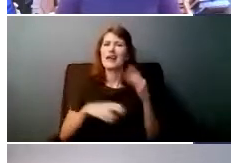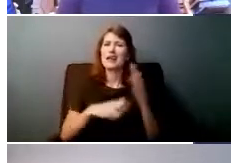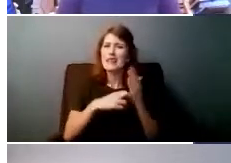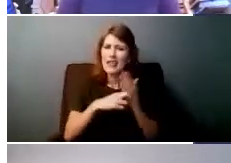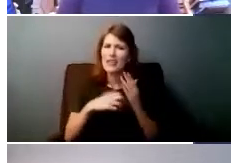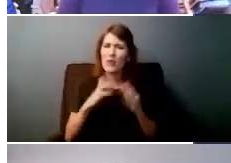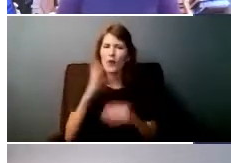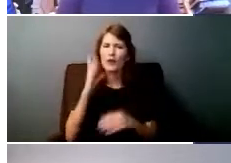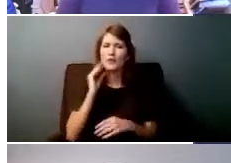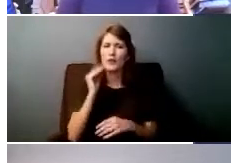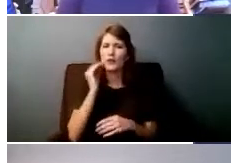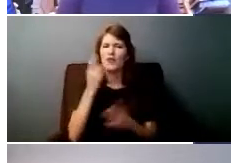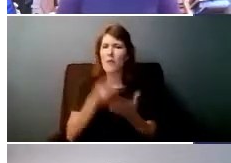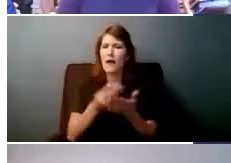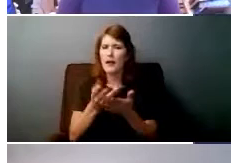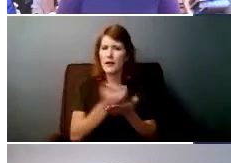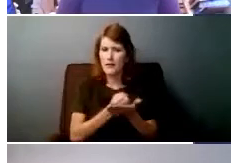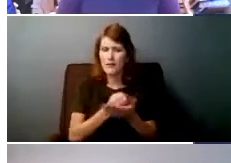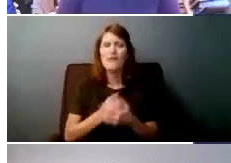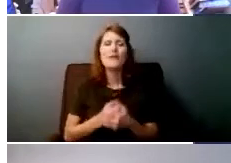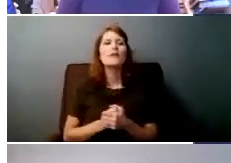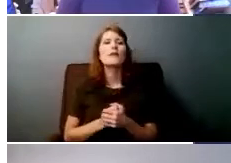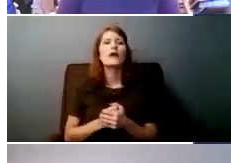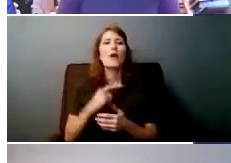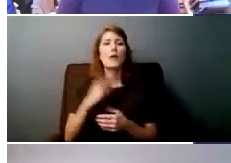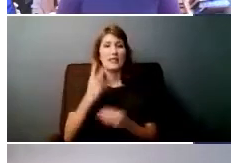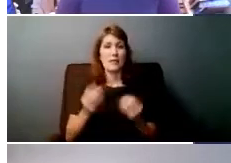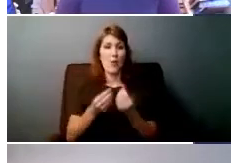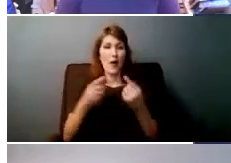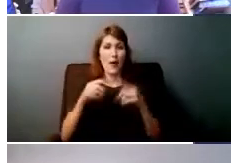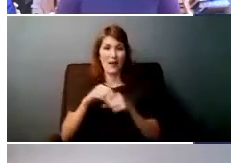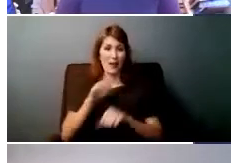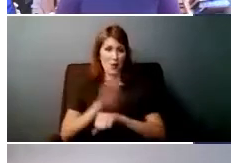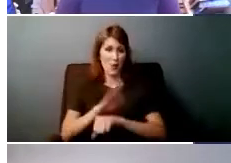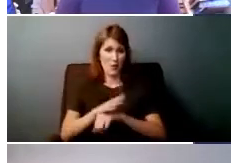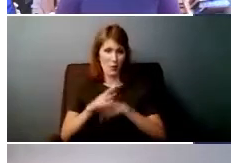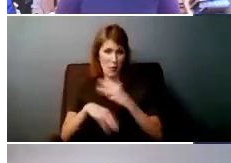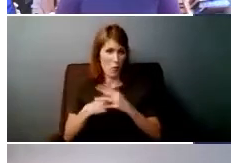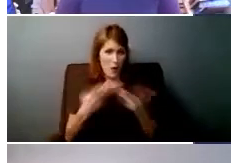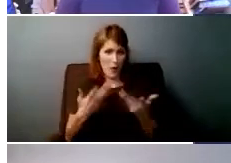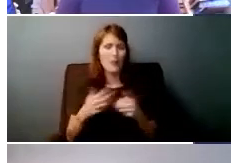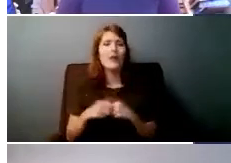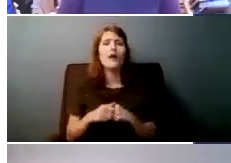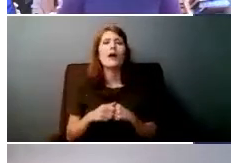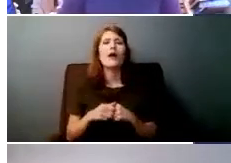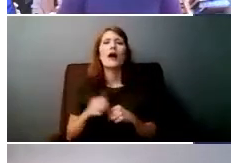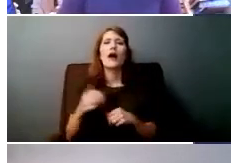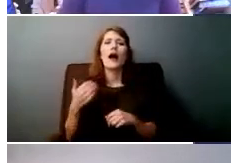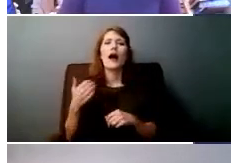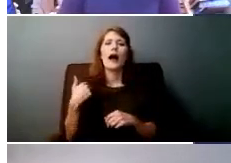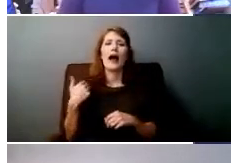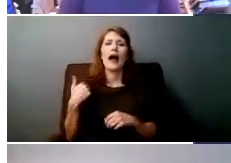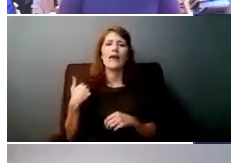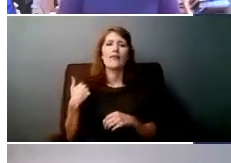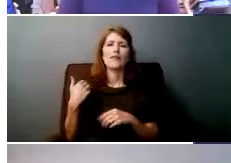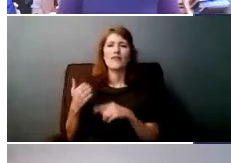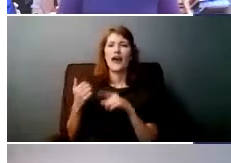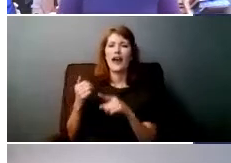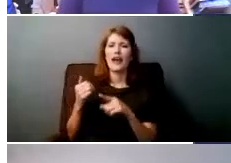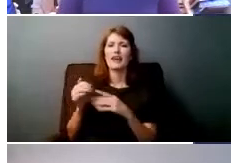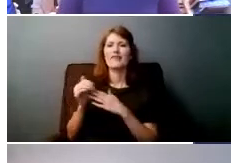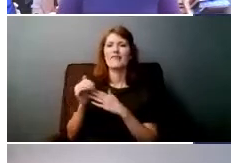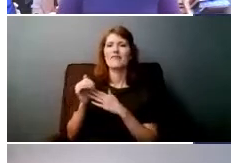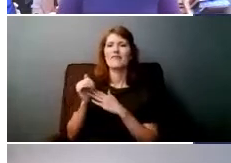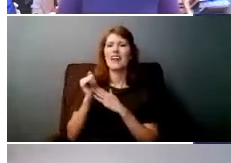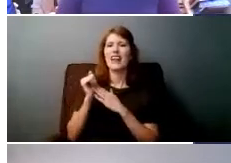money. And as we've seen a lot more in the corporate world, there's also a lead generation goal for events. And so if you are ever